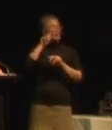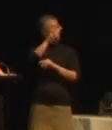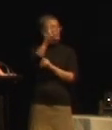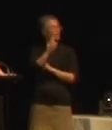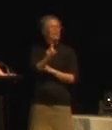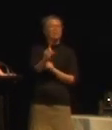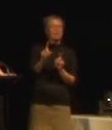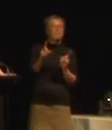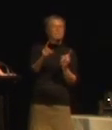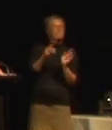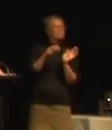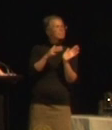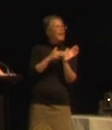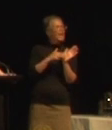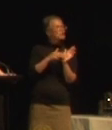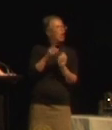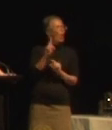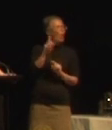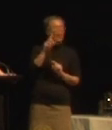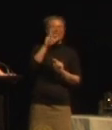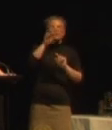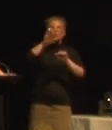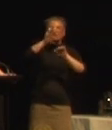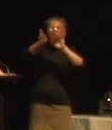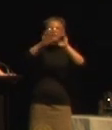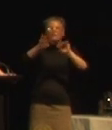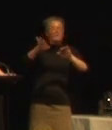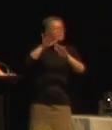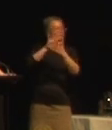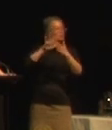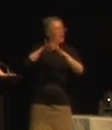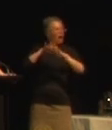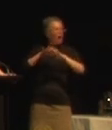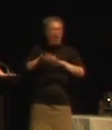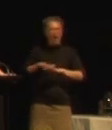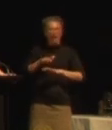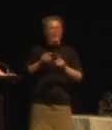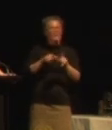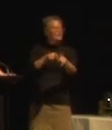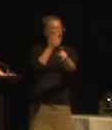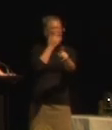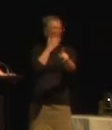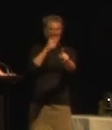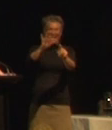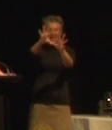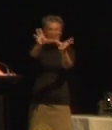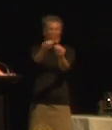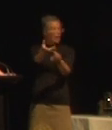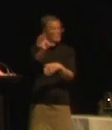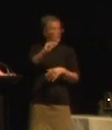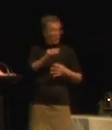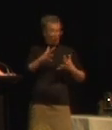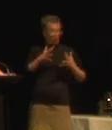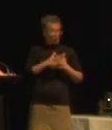for Michelangelo, and further filter it by medium, by date, etc. This all comes from Wikidata, but it's a completely